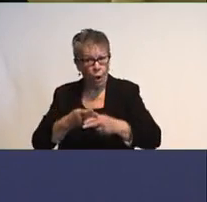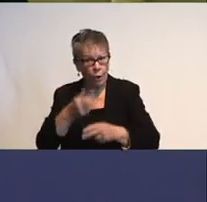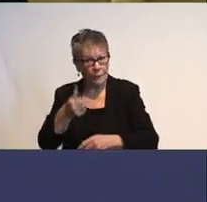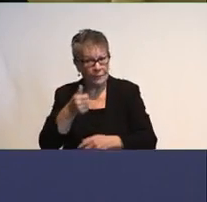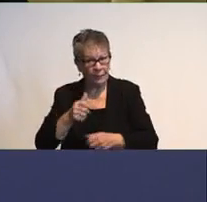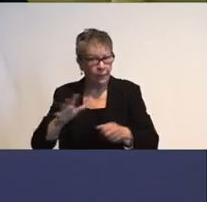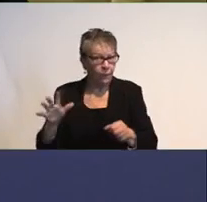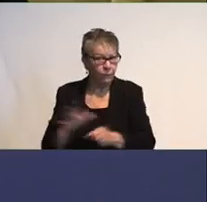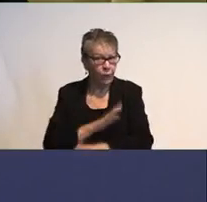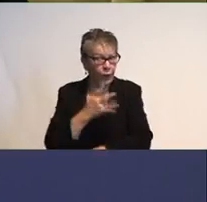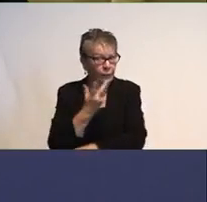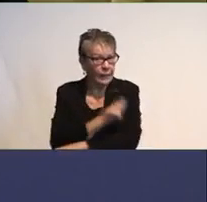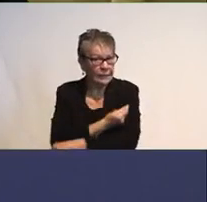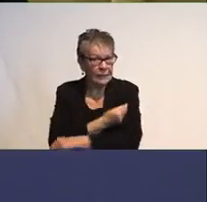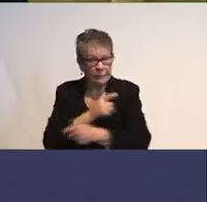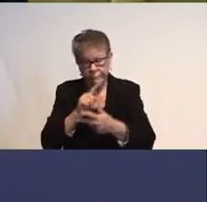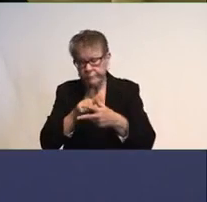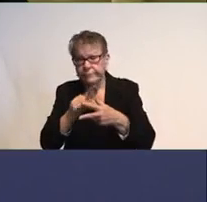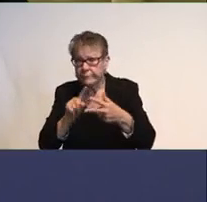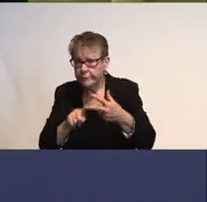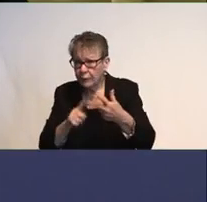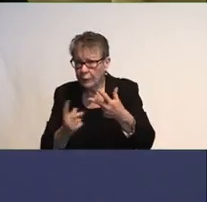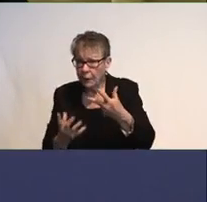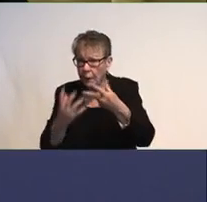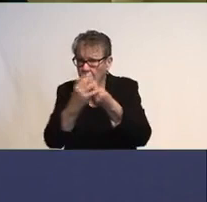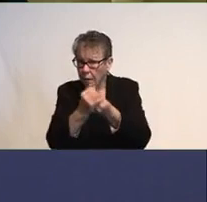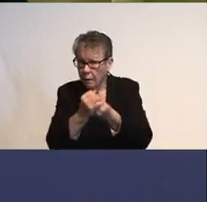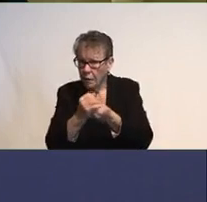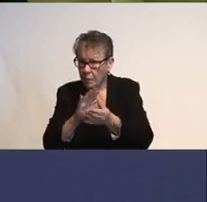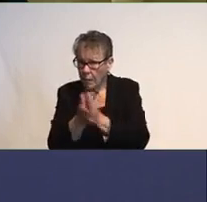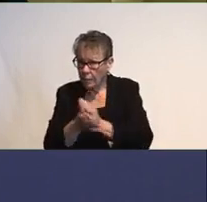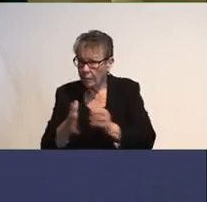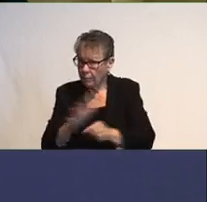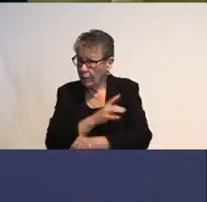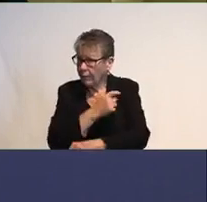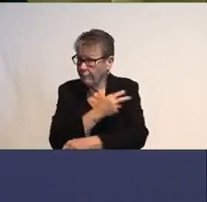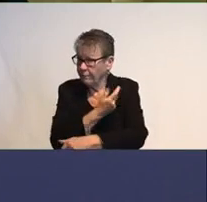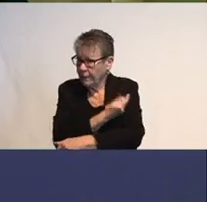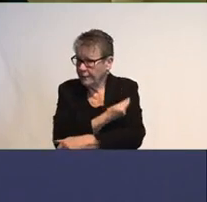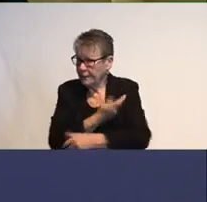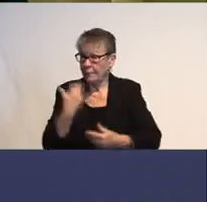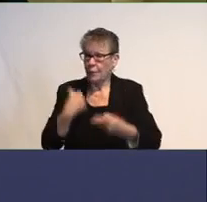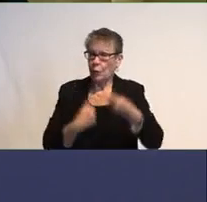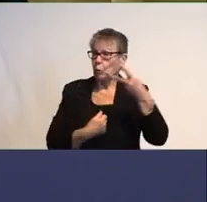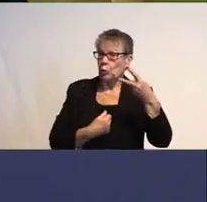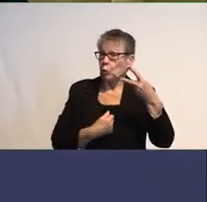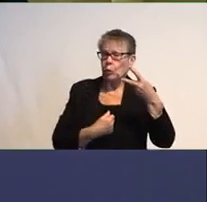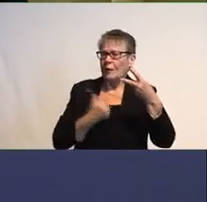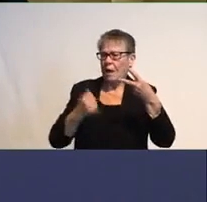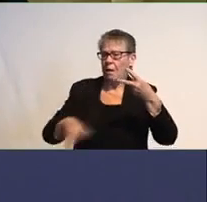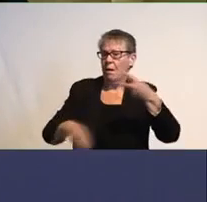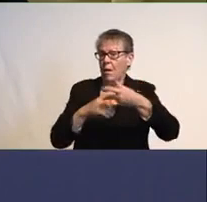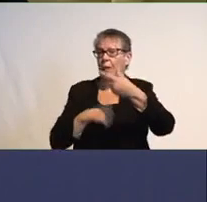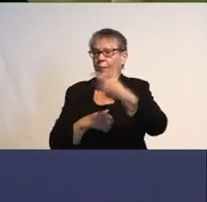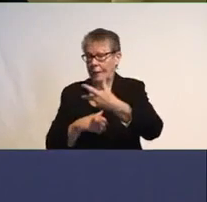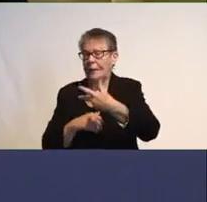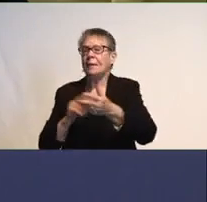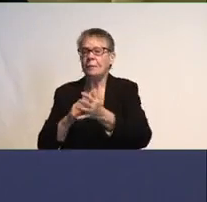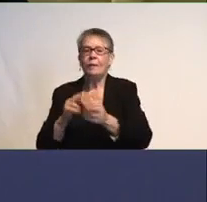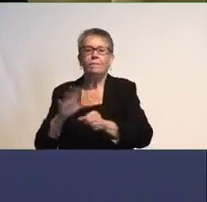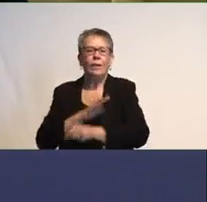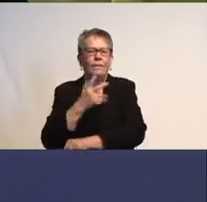great expense, we continue to have, you have the option to, if you're not vaccinated, to get